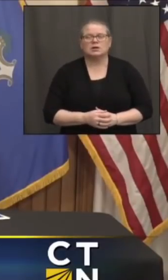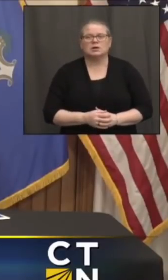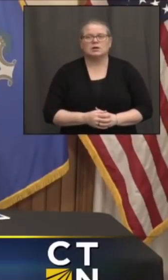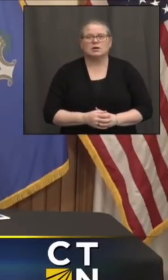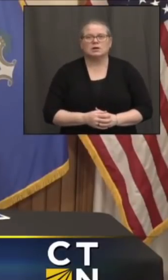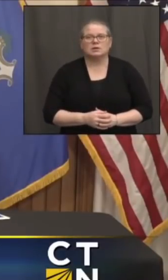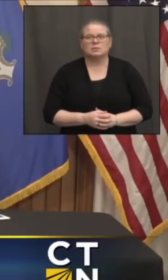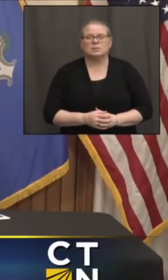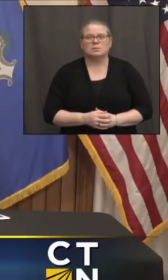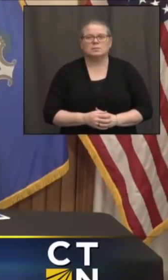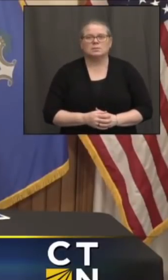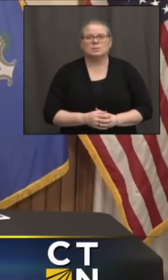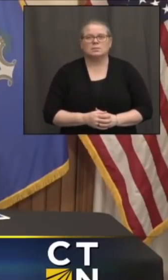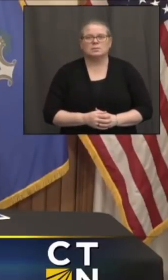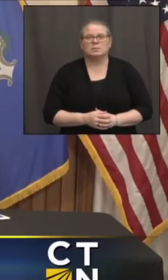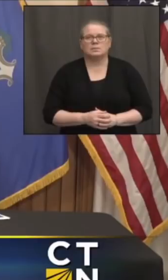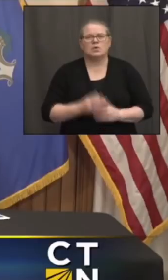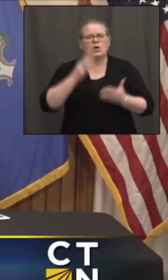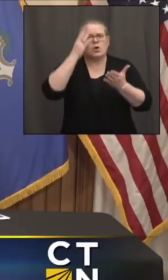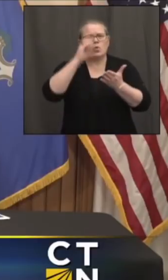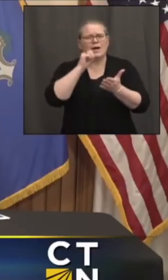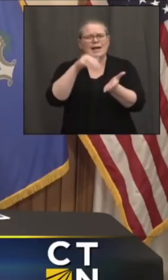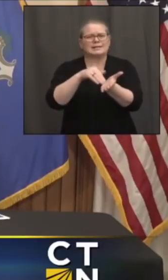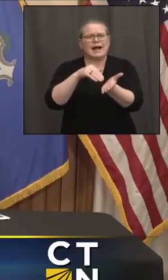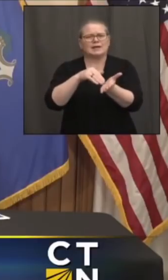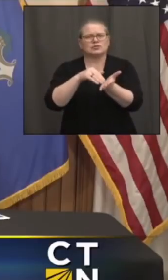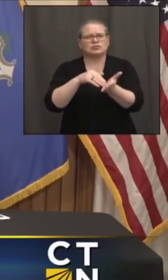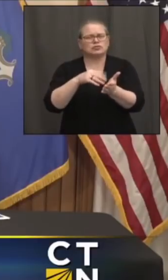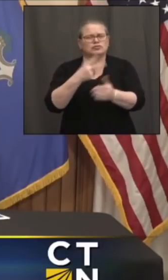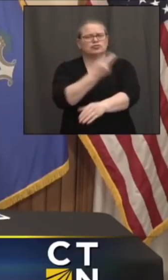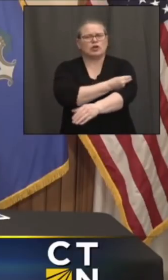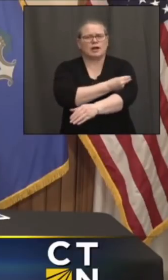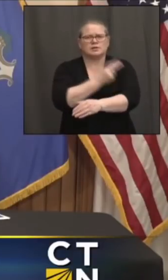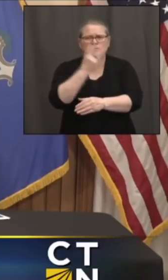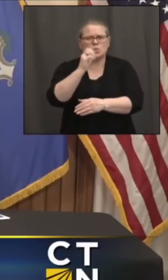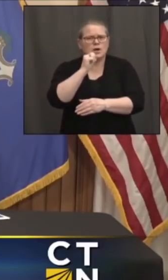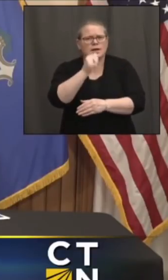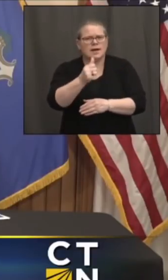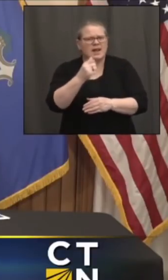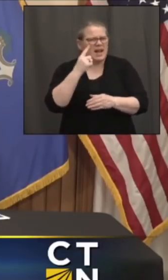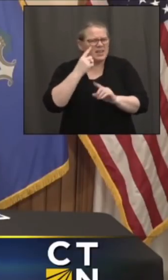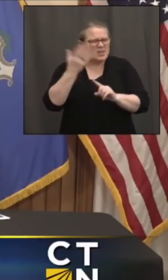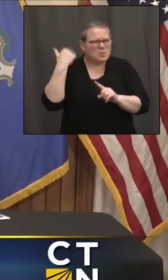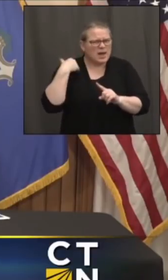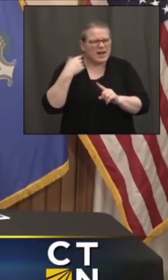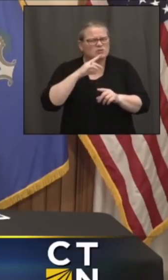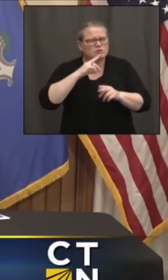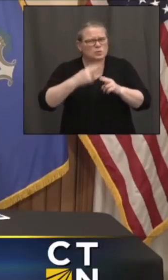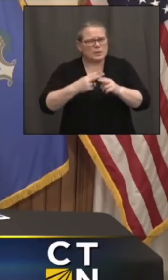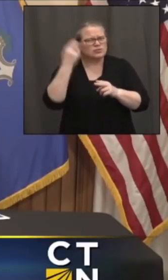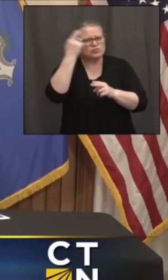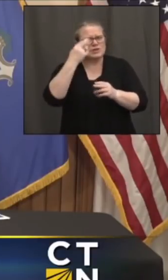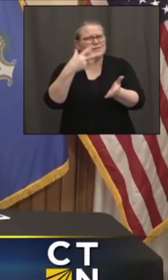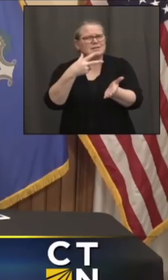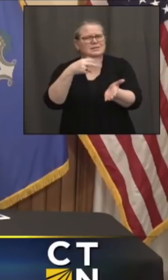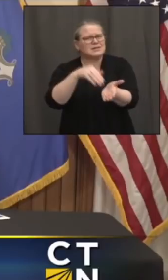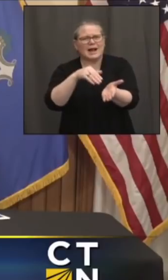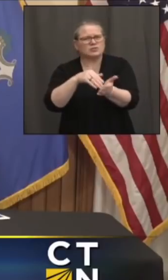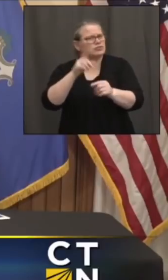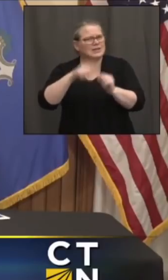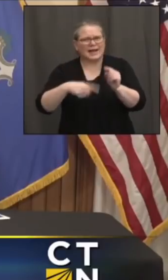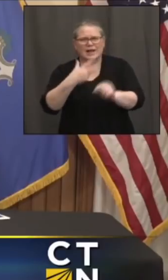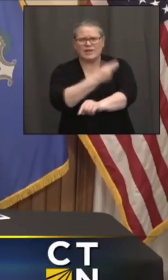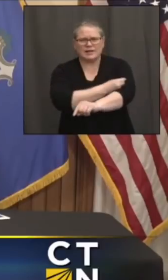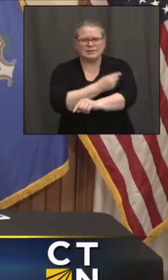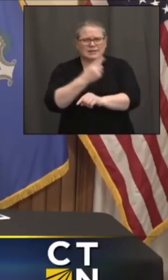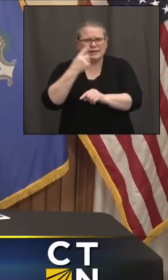can't administer these shots. And I thought you guys had mentioned in the past that has something to do with the refrigeration, at least with these 2 vaccines, but I'm not